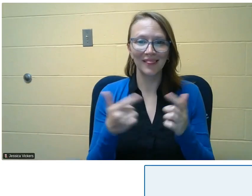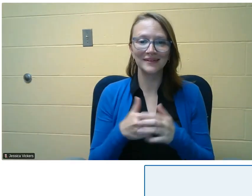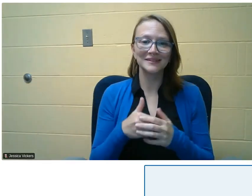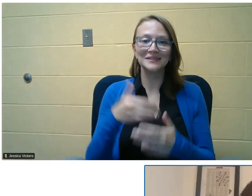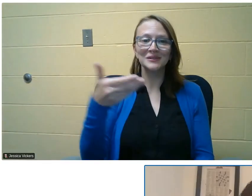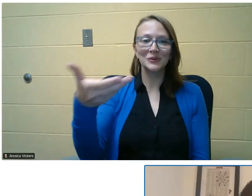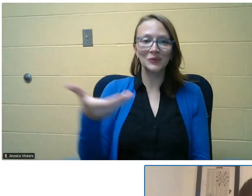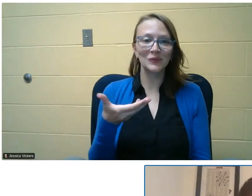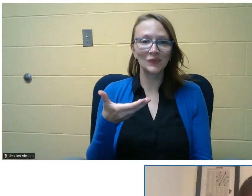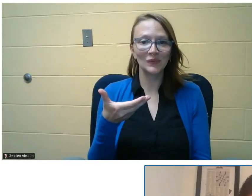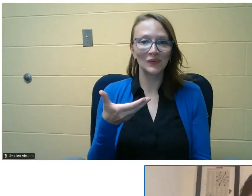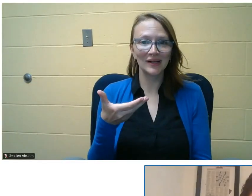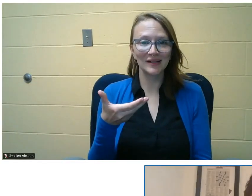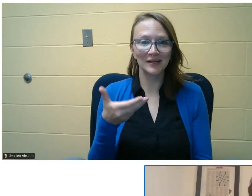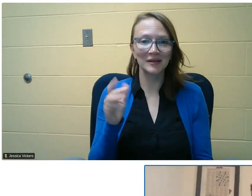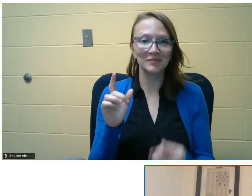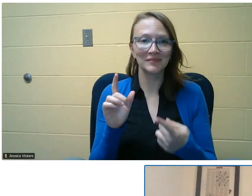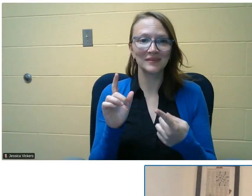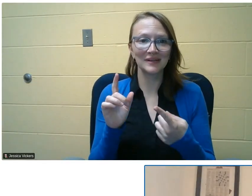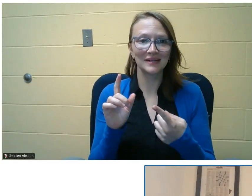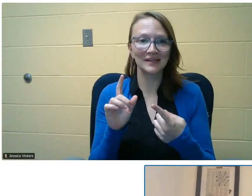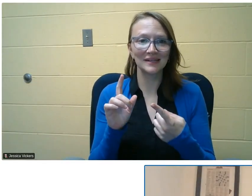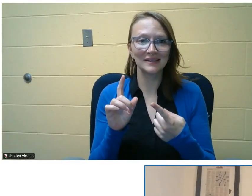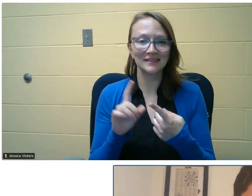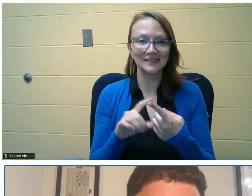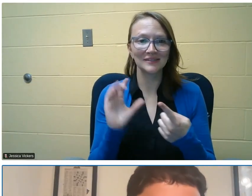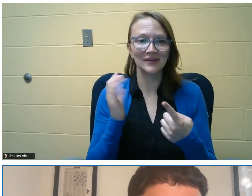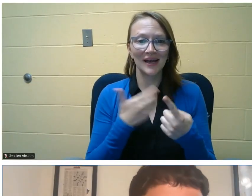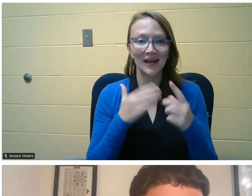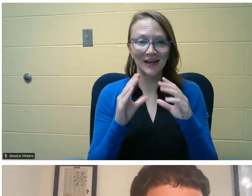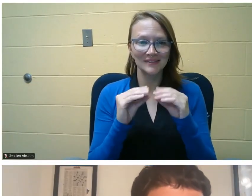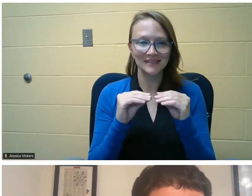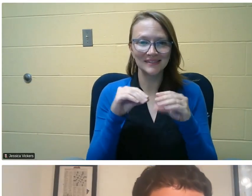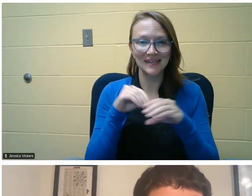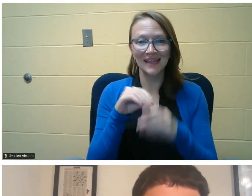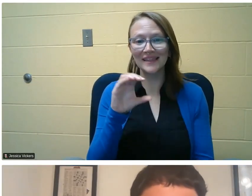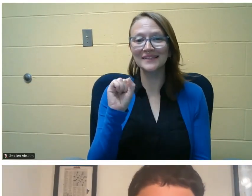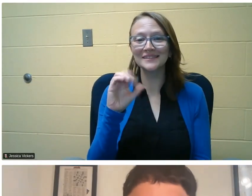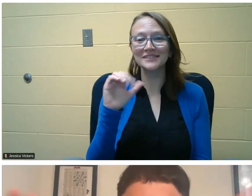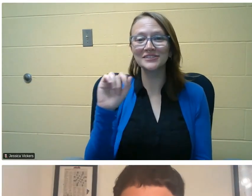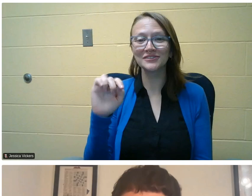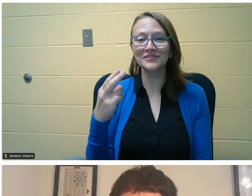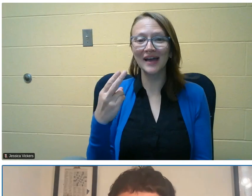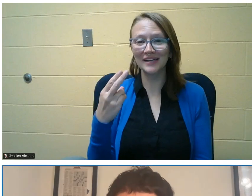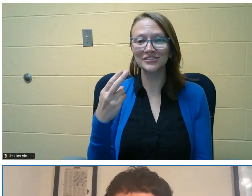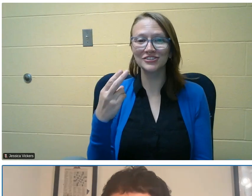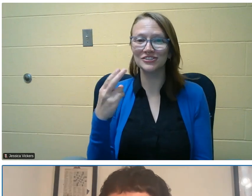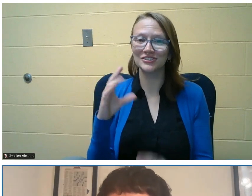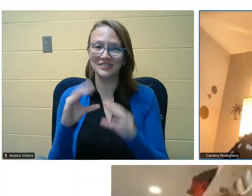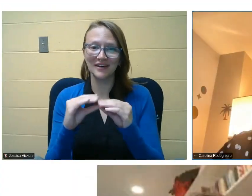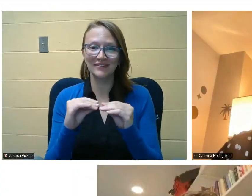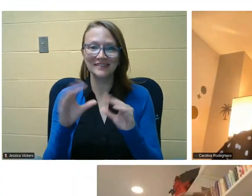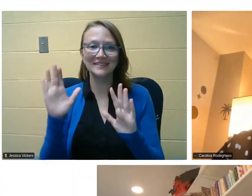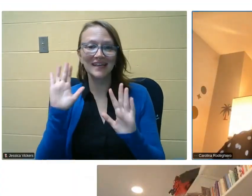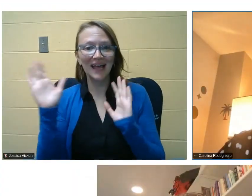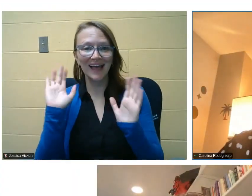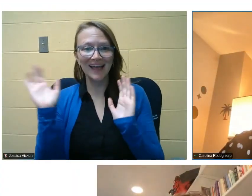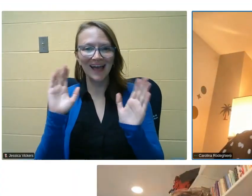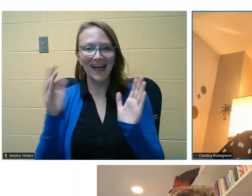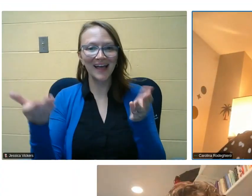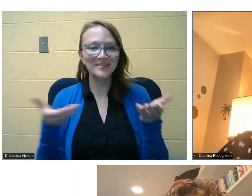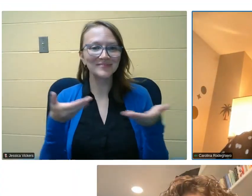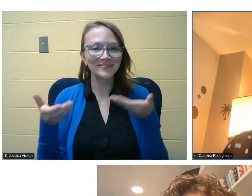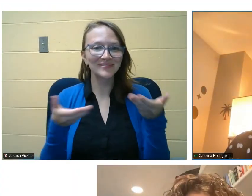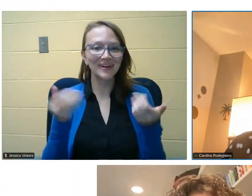Welcome to the OctoStudio session in the Scratch conference. Woohoo! Hi. Welcome,